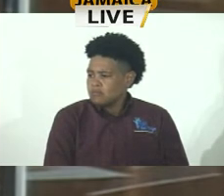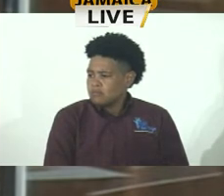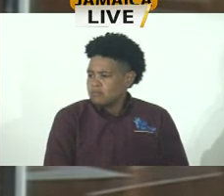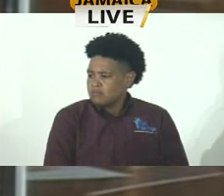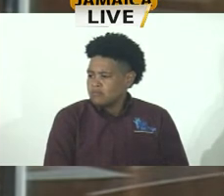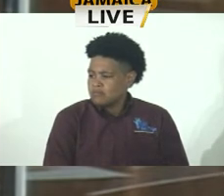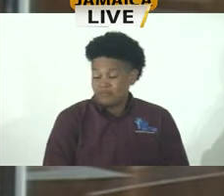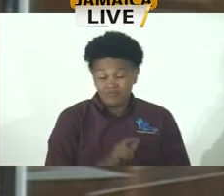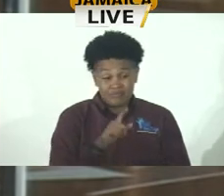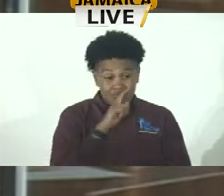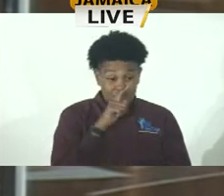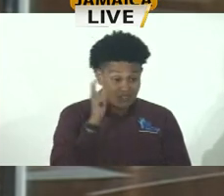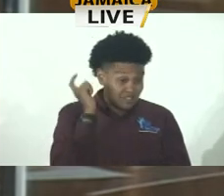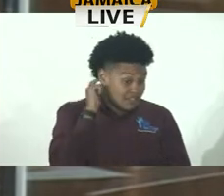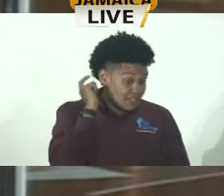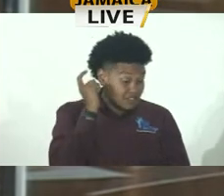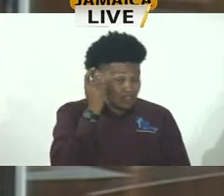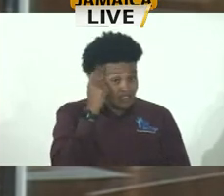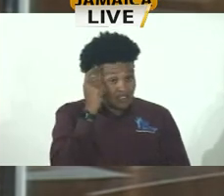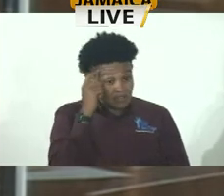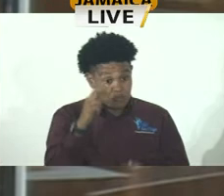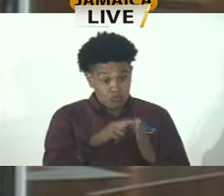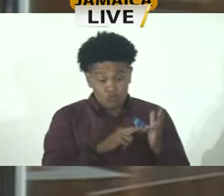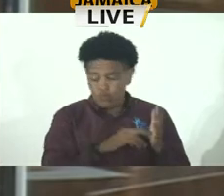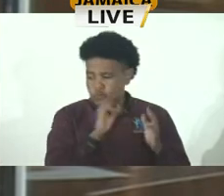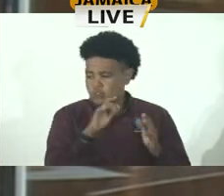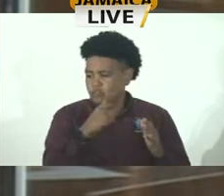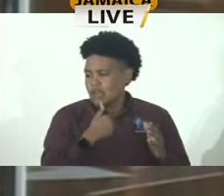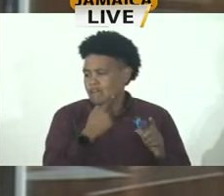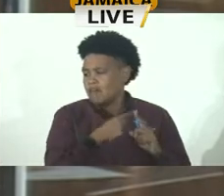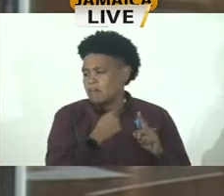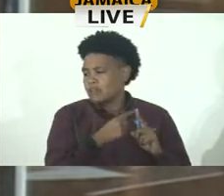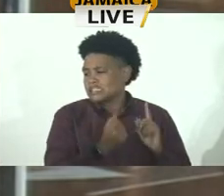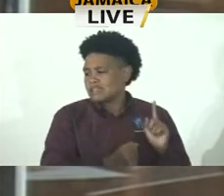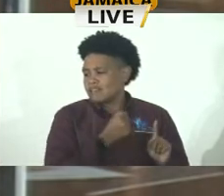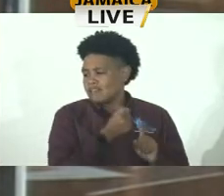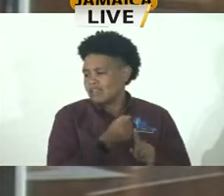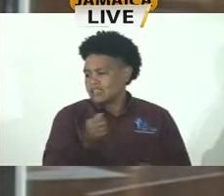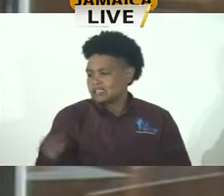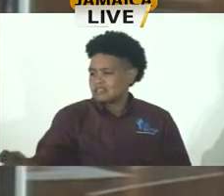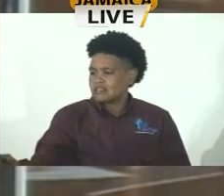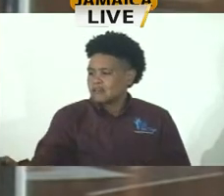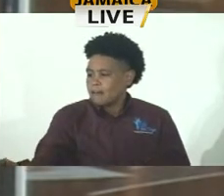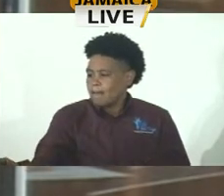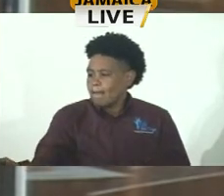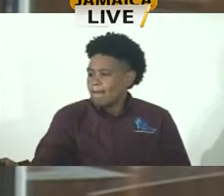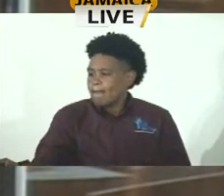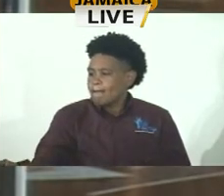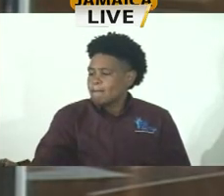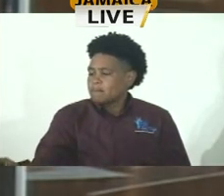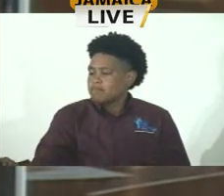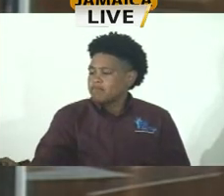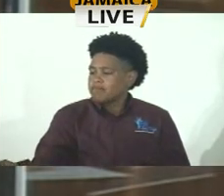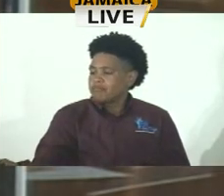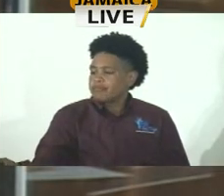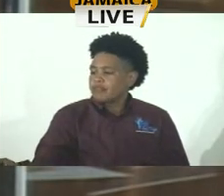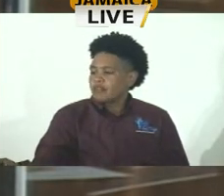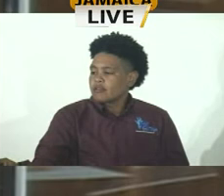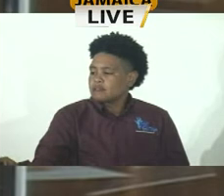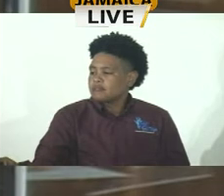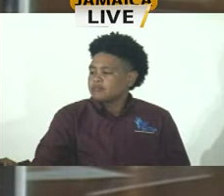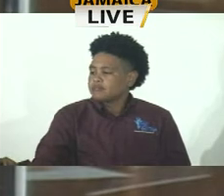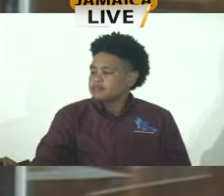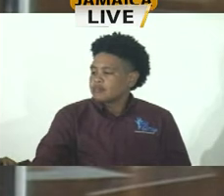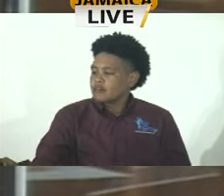with sensible rules has been having a positive effect the move the restrictions on movement are a little more